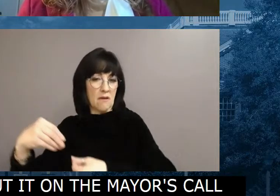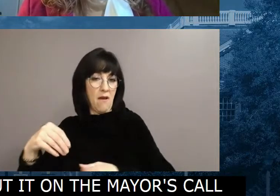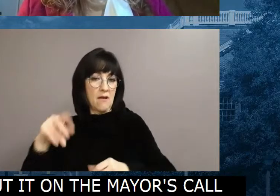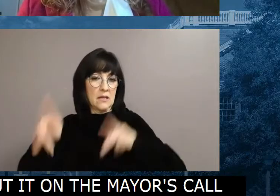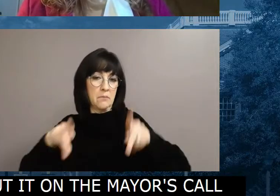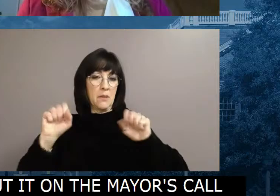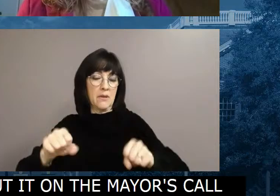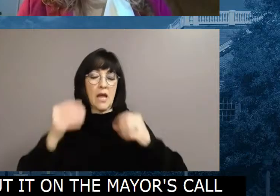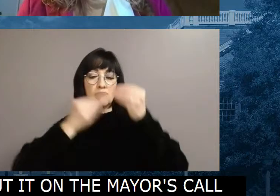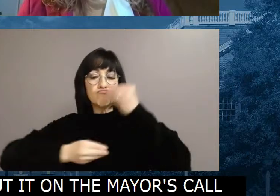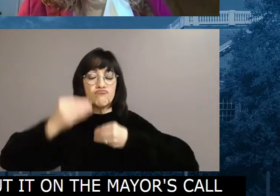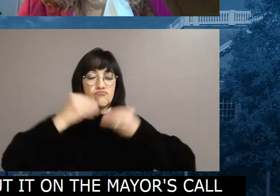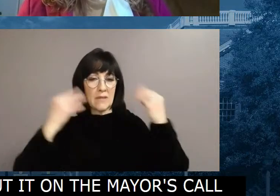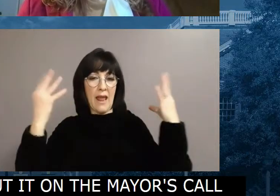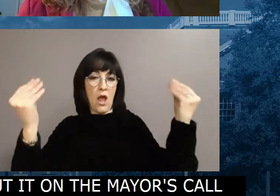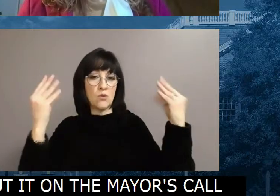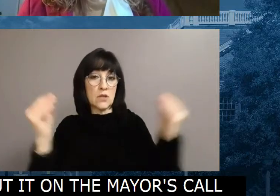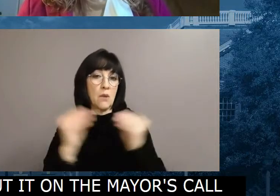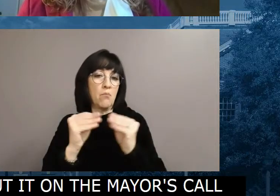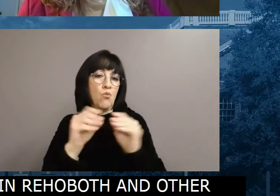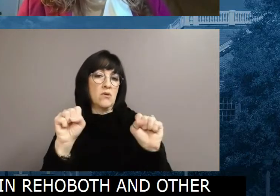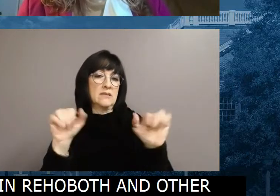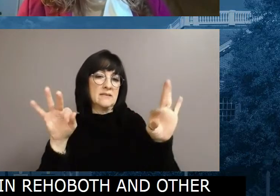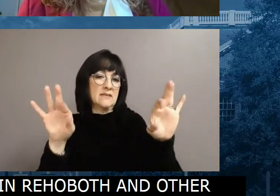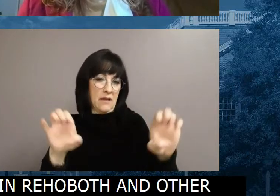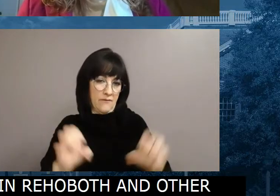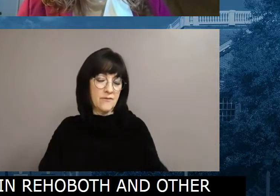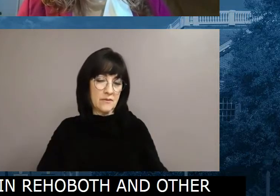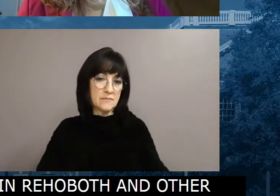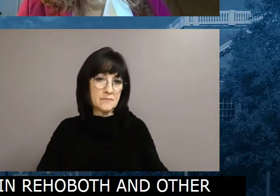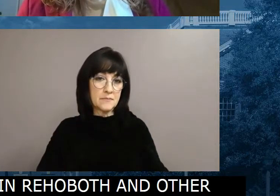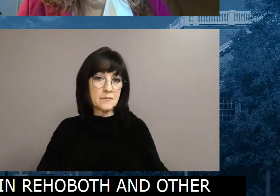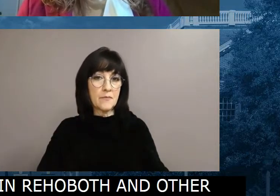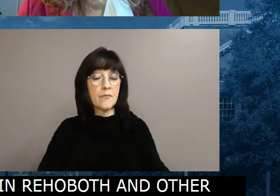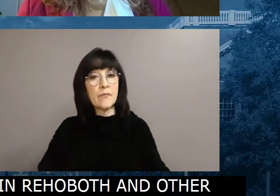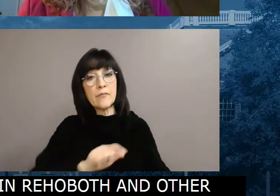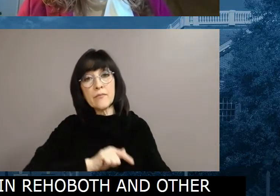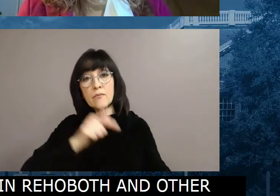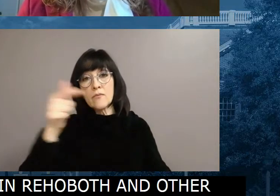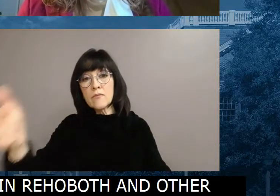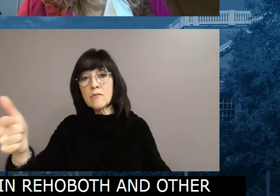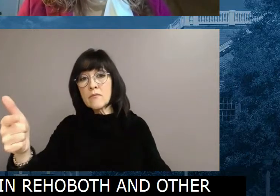All right, next we'll go to Tim Mastro with Delaware State News.